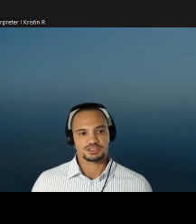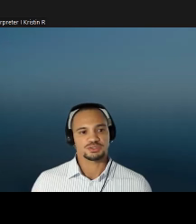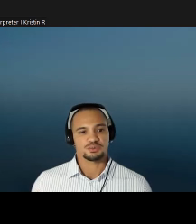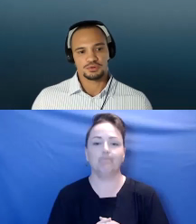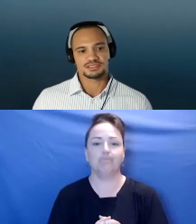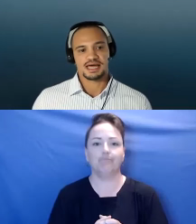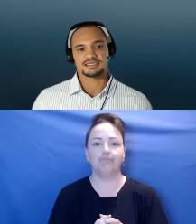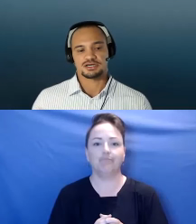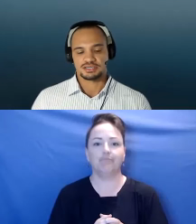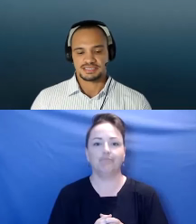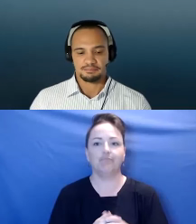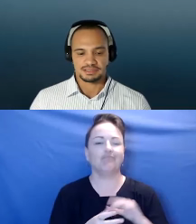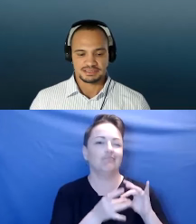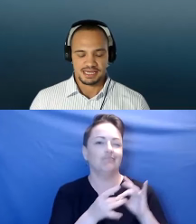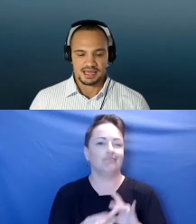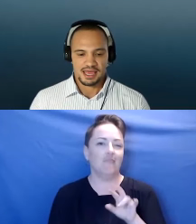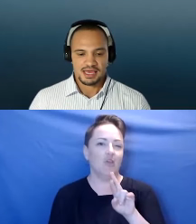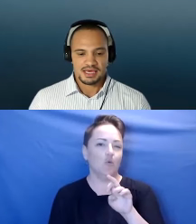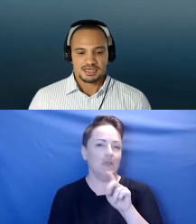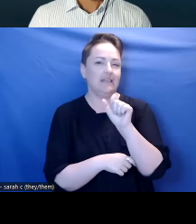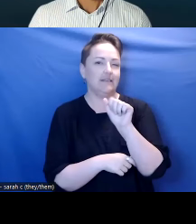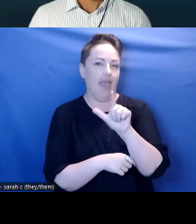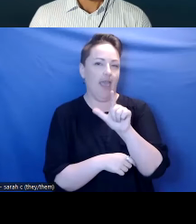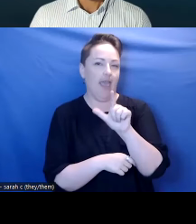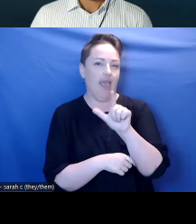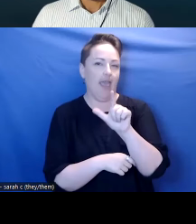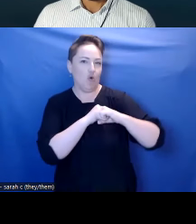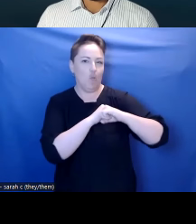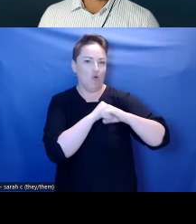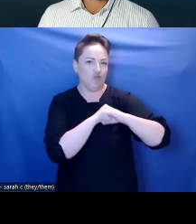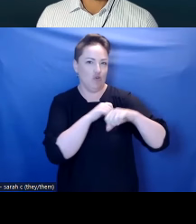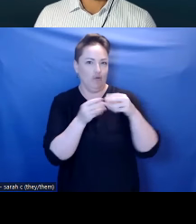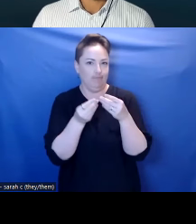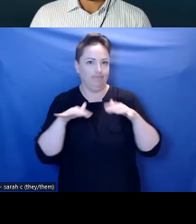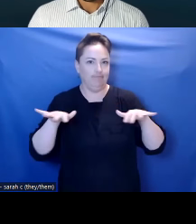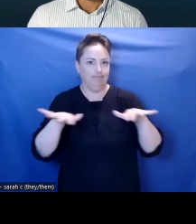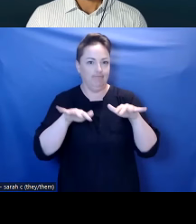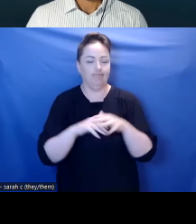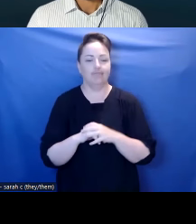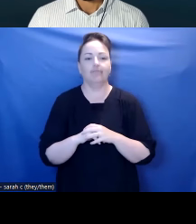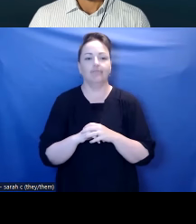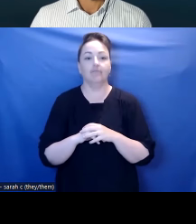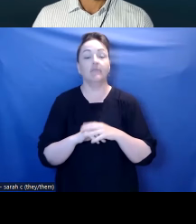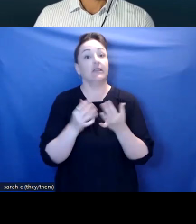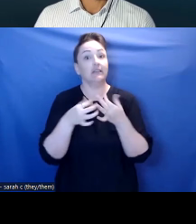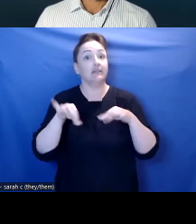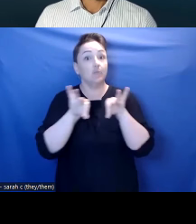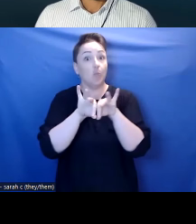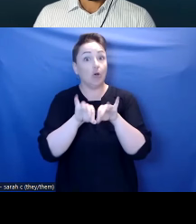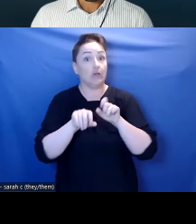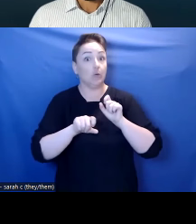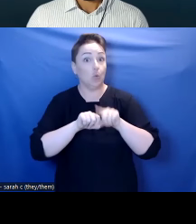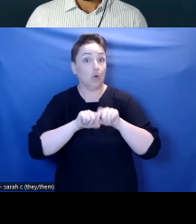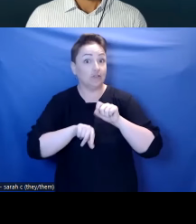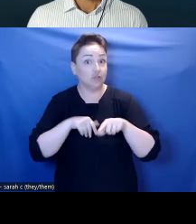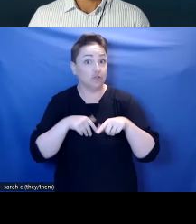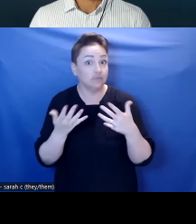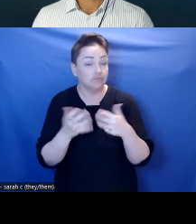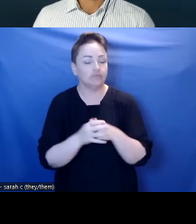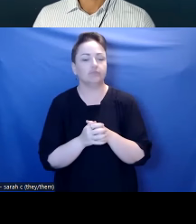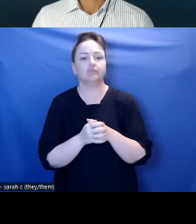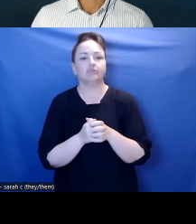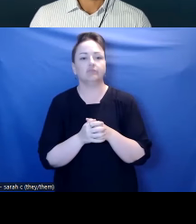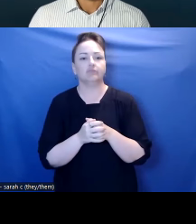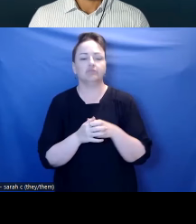retail commercial. We'll use that as our example today. So some of the key questions you want to ask yourself include, do you have any